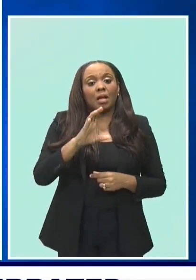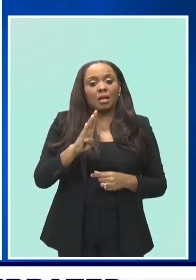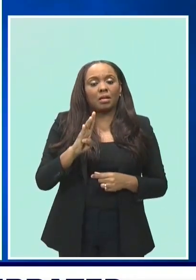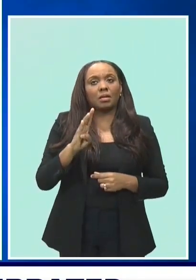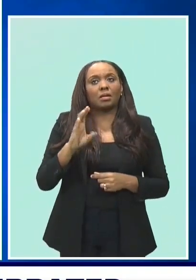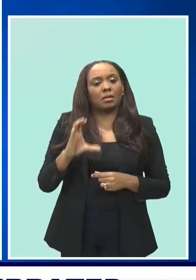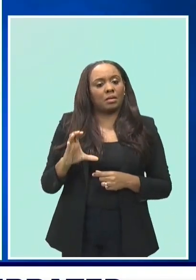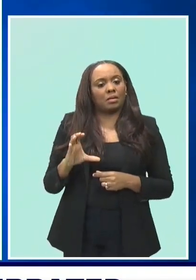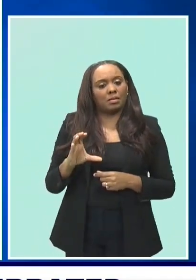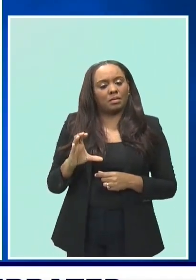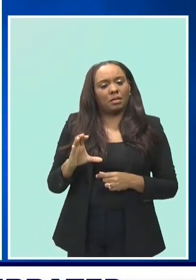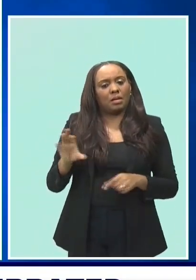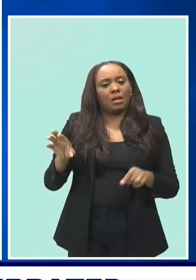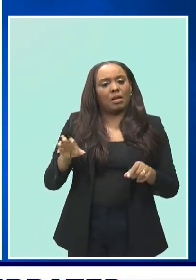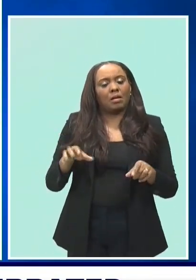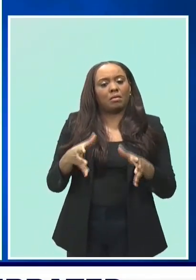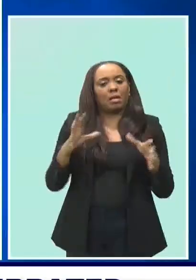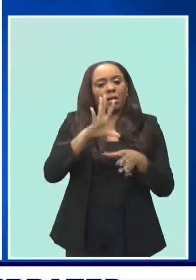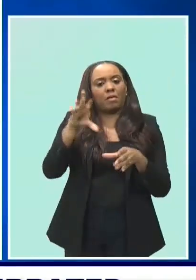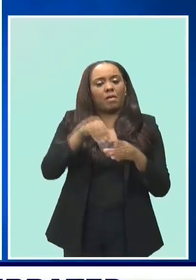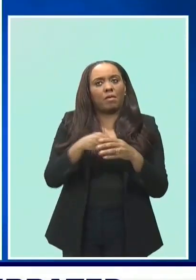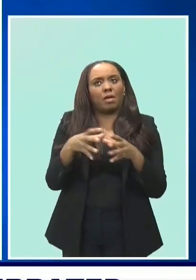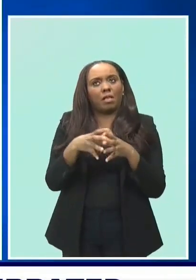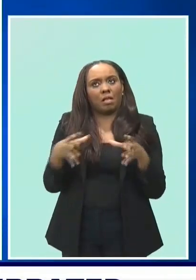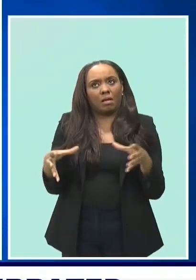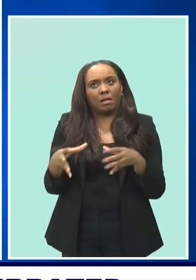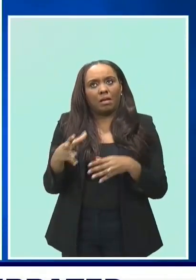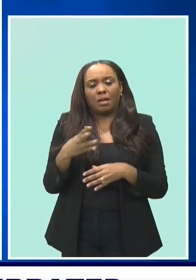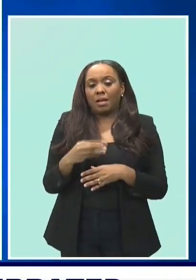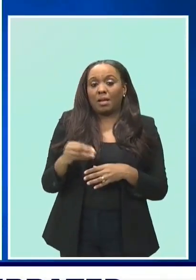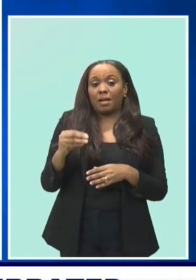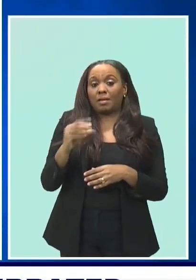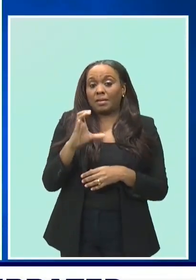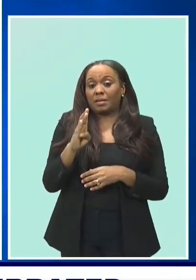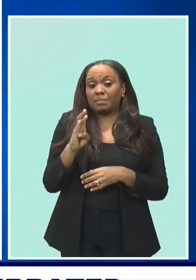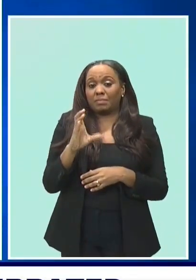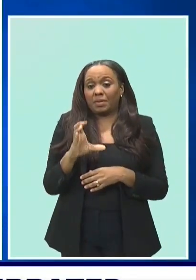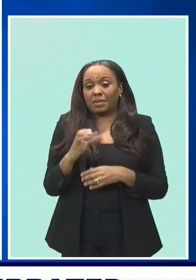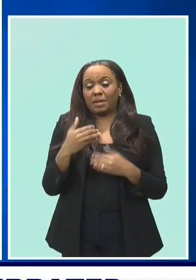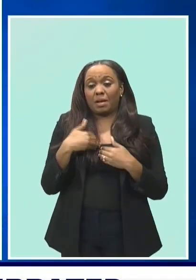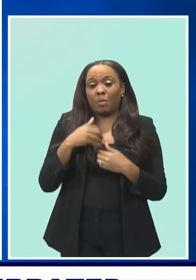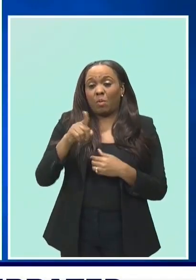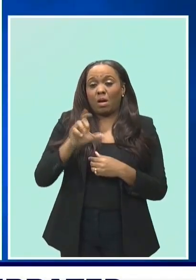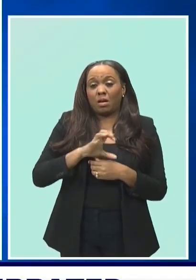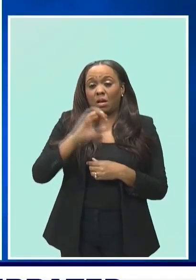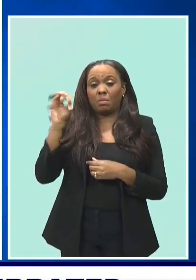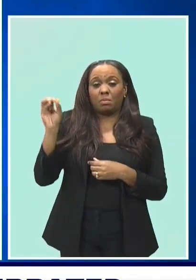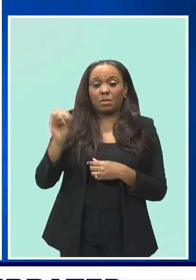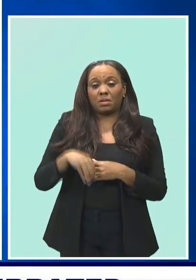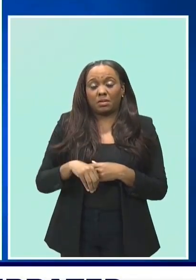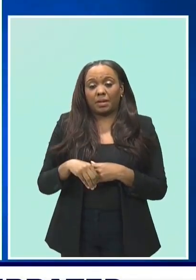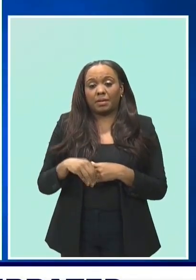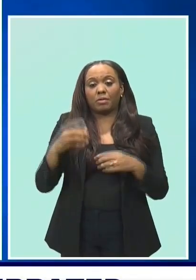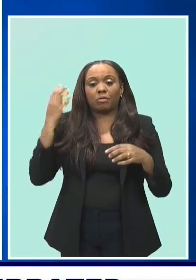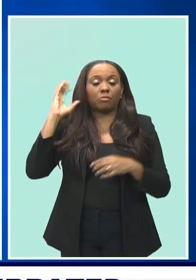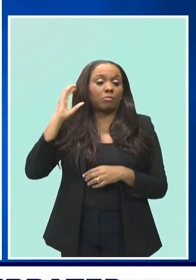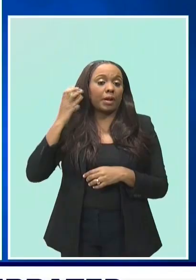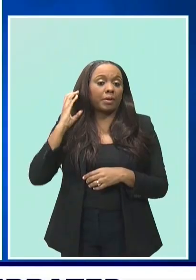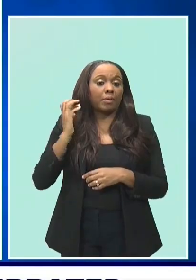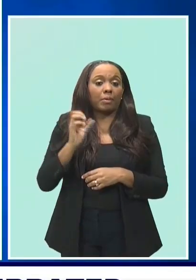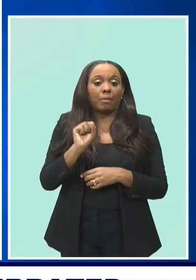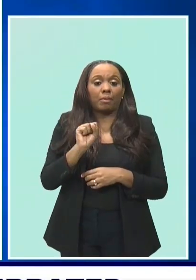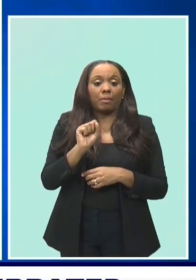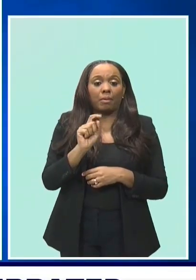high commendation for its partnership in creating a 100% crop over station. This radio partnership was the first of its